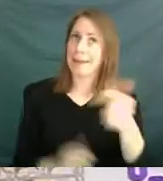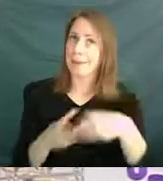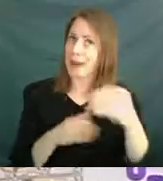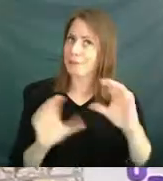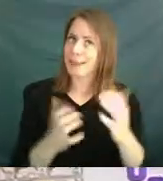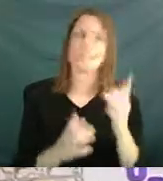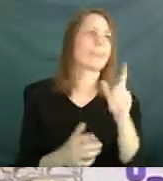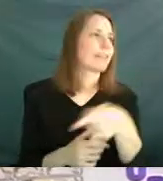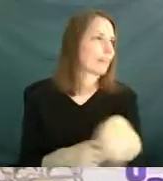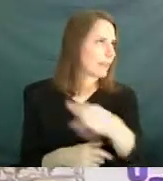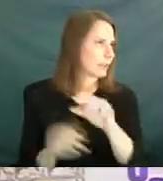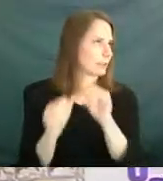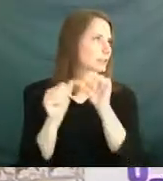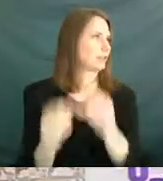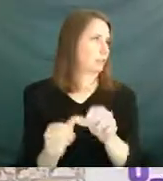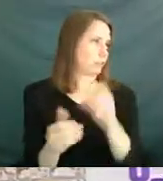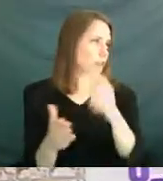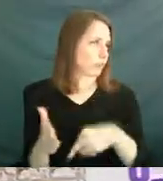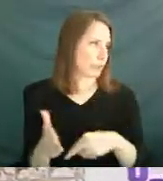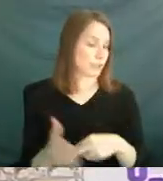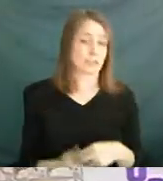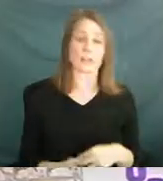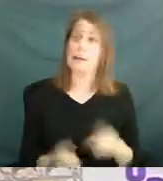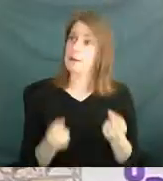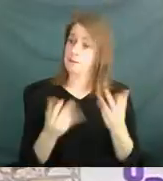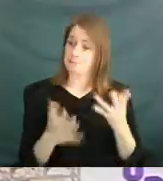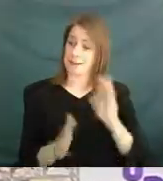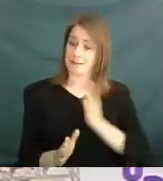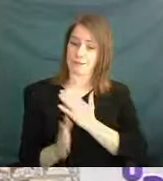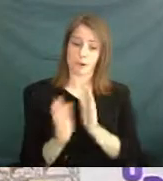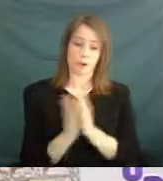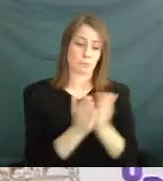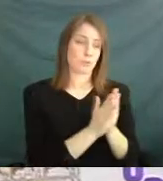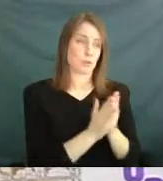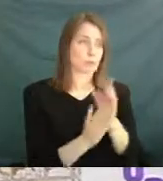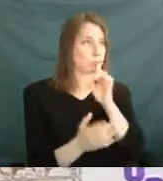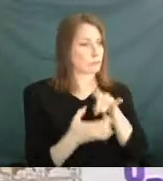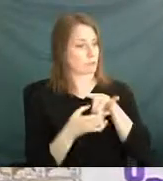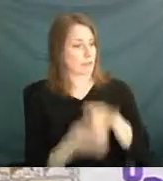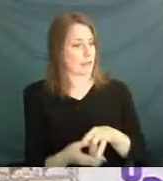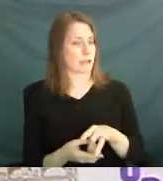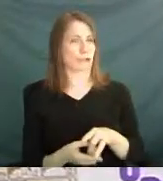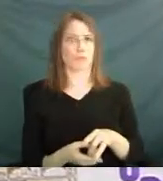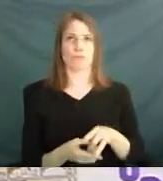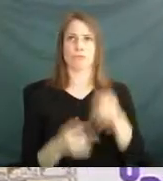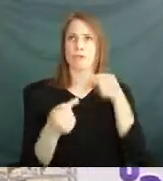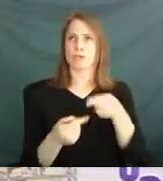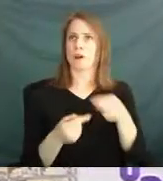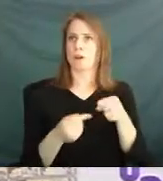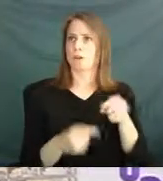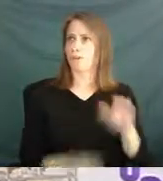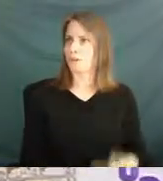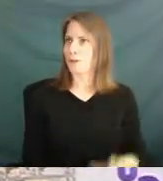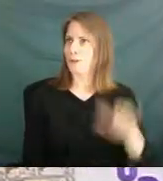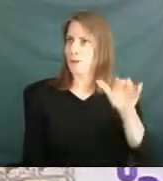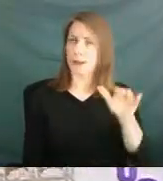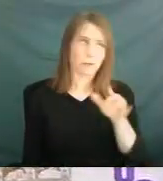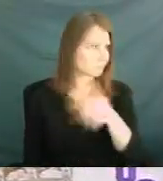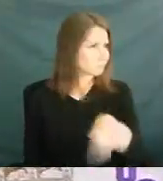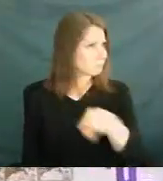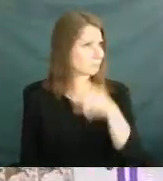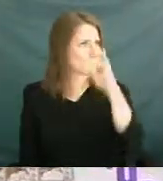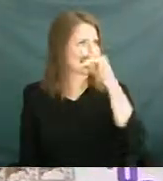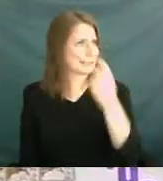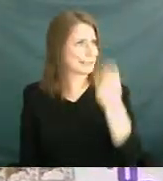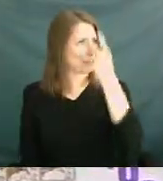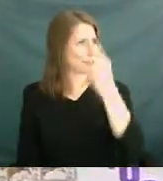classroom have to do with the struggles of being young and growing up. And the kids really relate to them because they're young and they're facing the struggle of growing up.